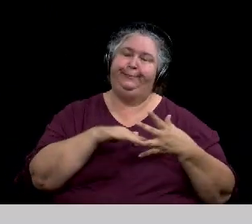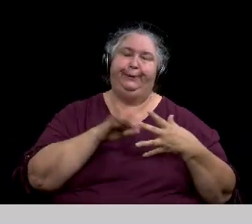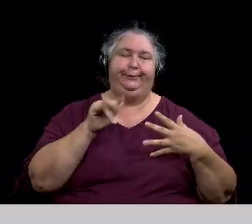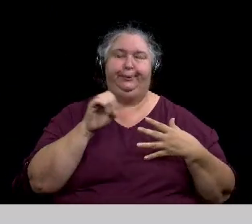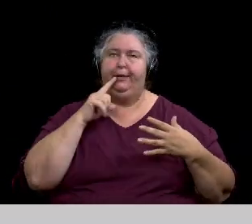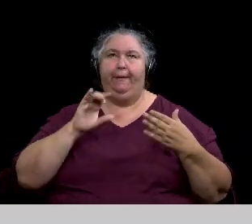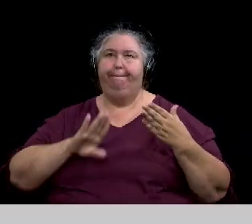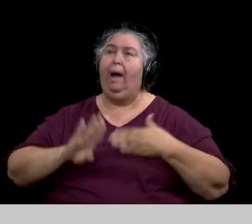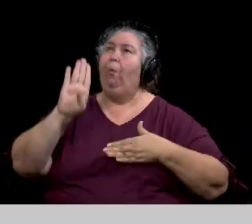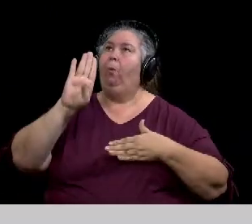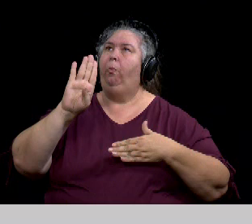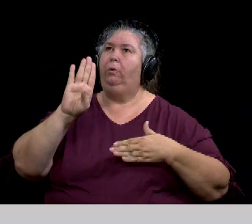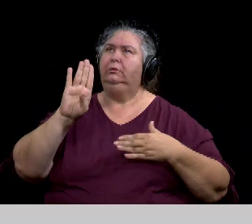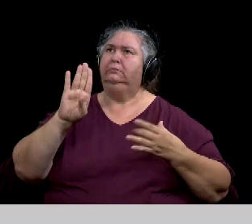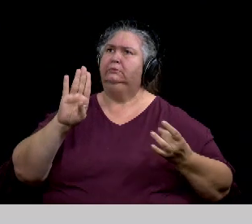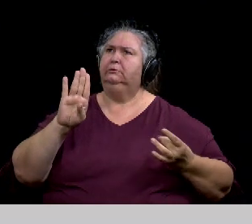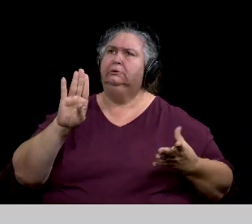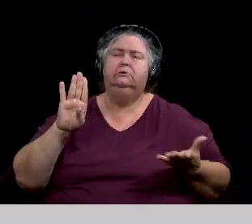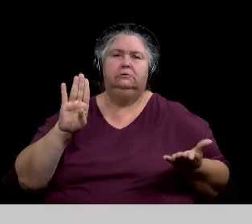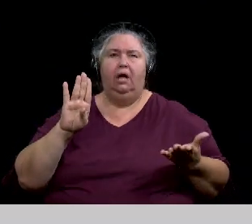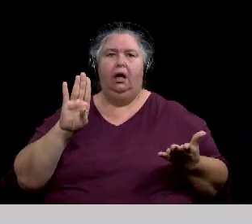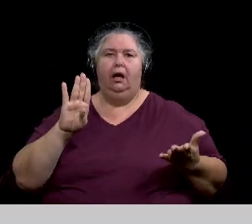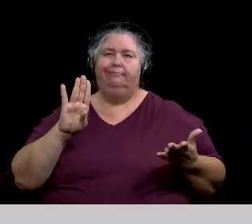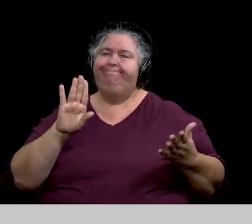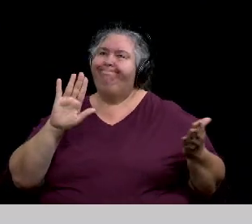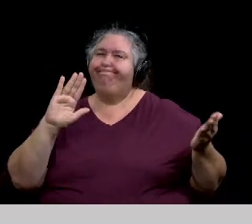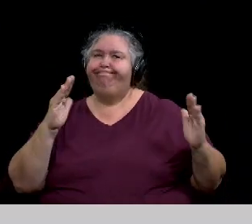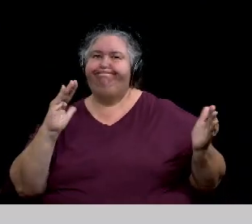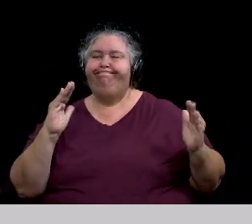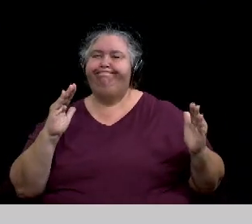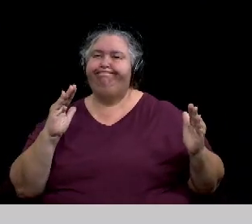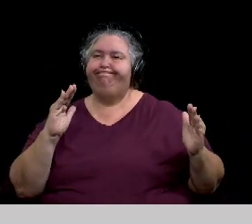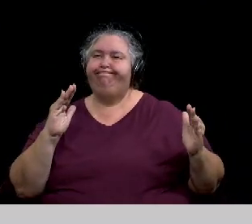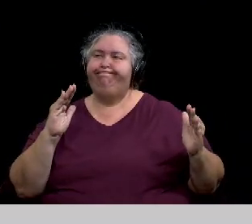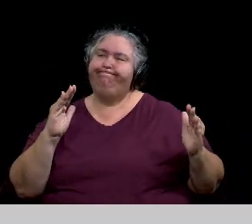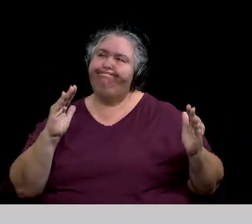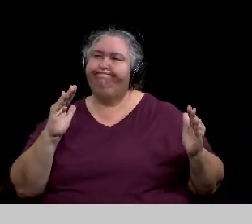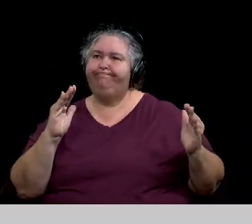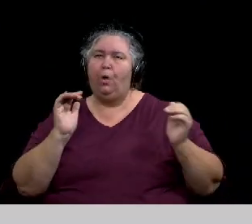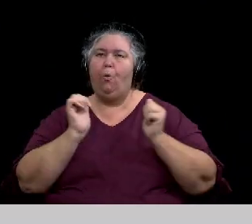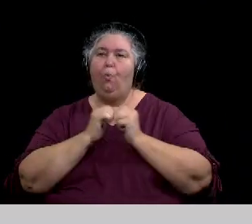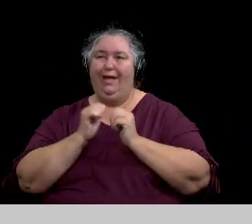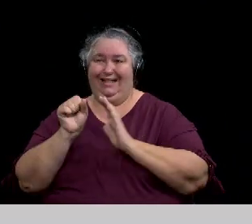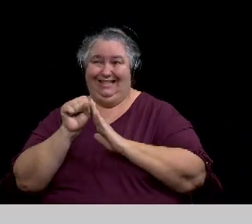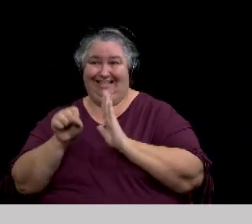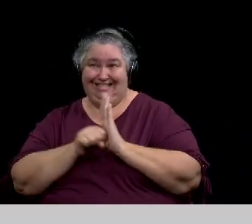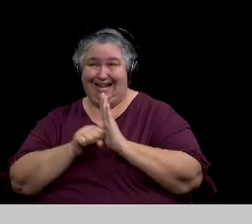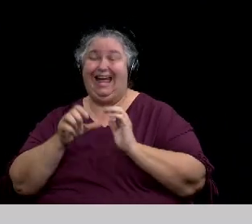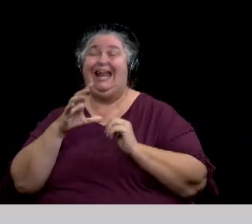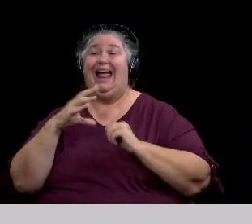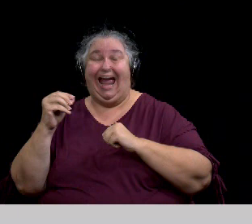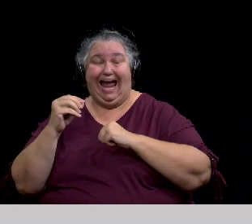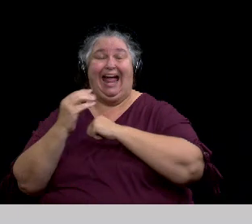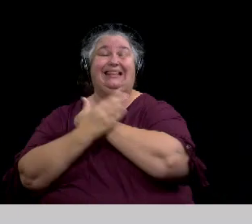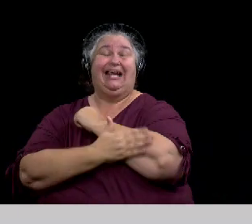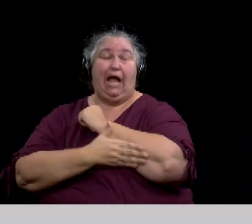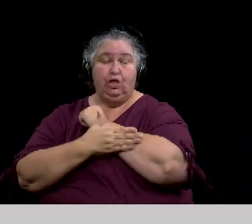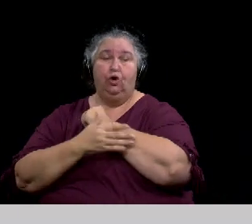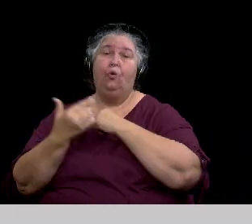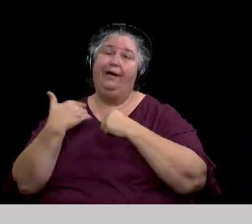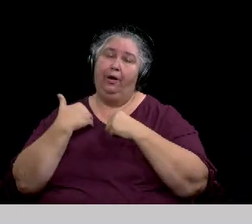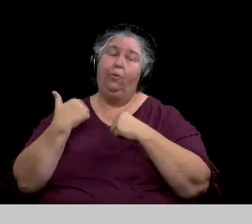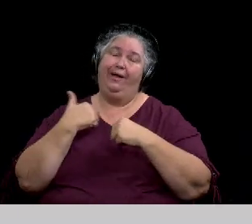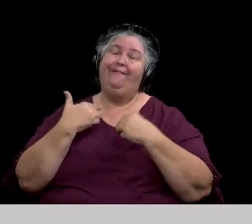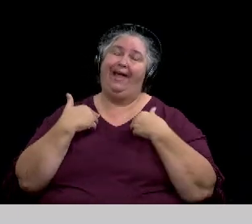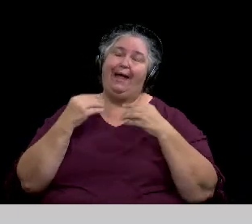in cases. And again, proportionally compared with the state and the country, we've had more